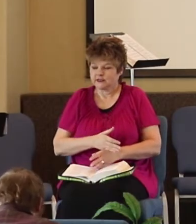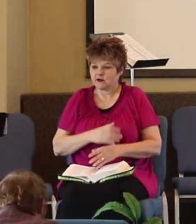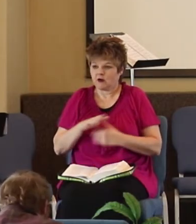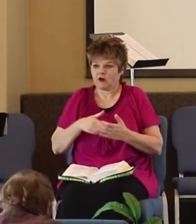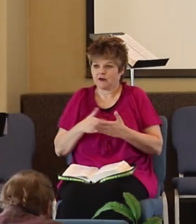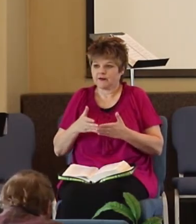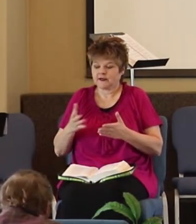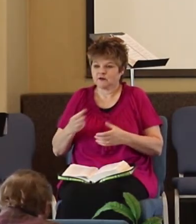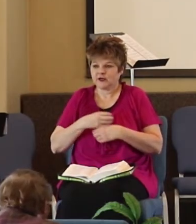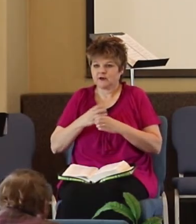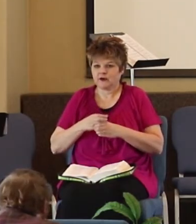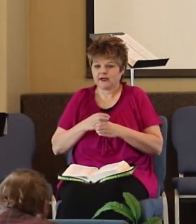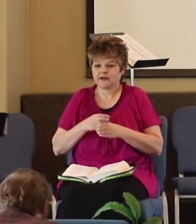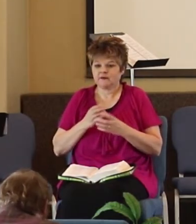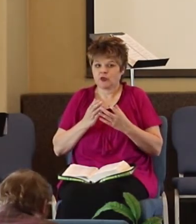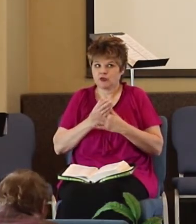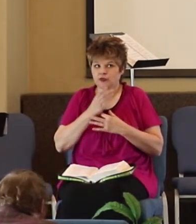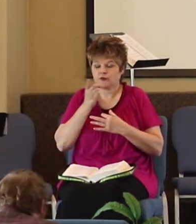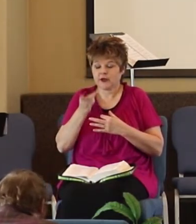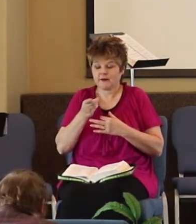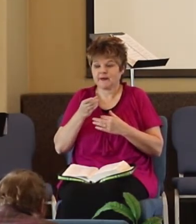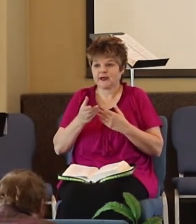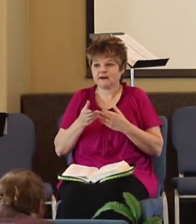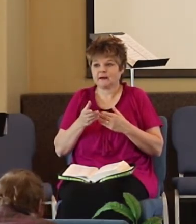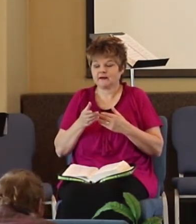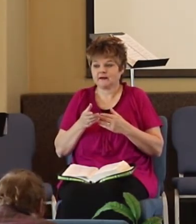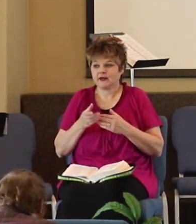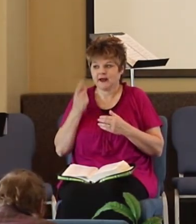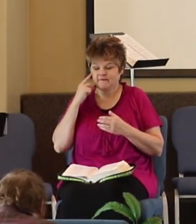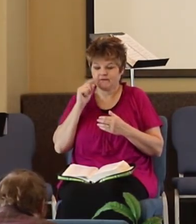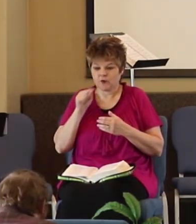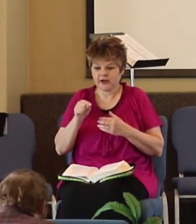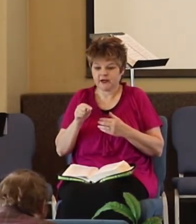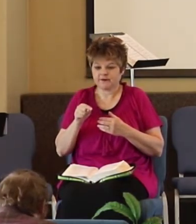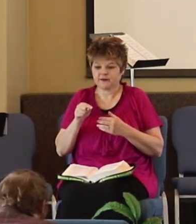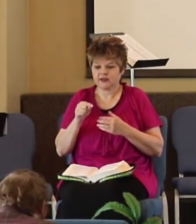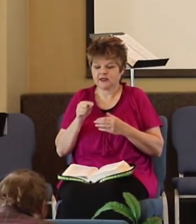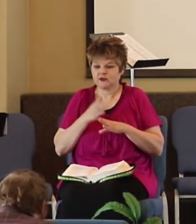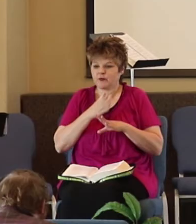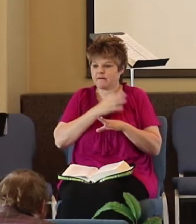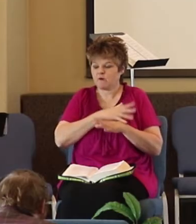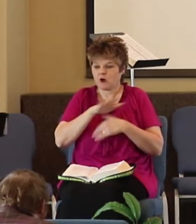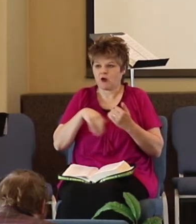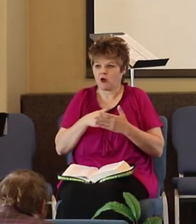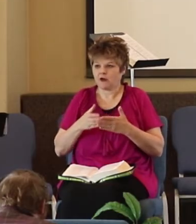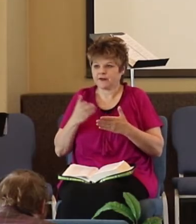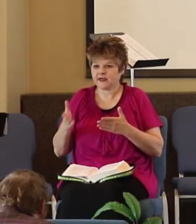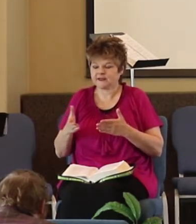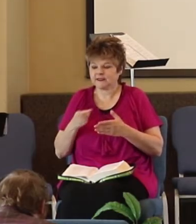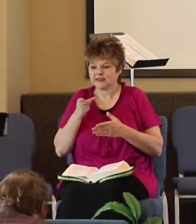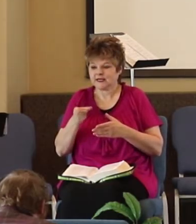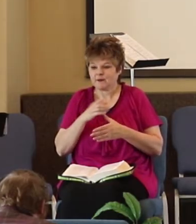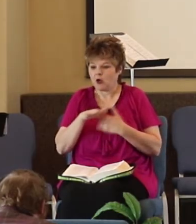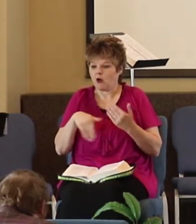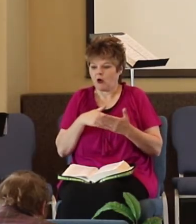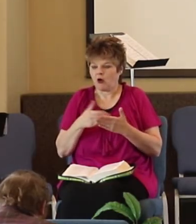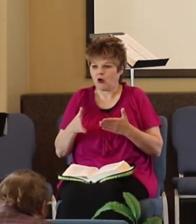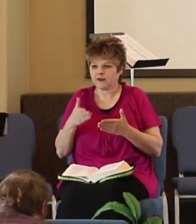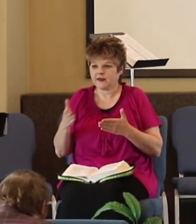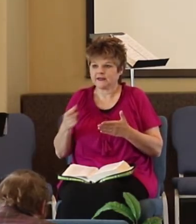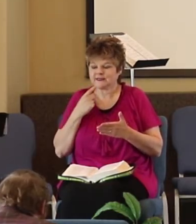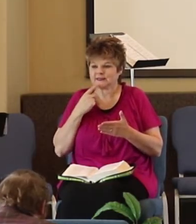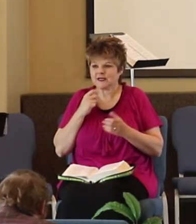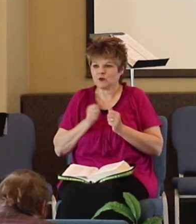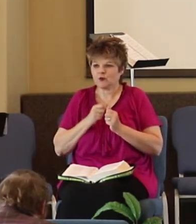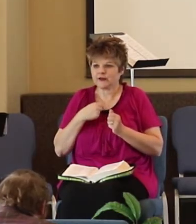him. He is before all things, and in him all things, say this with